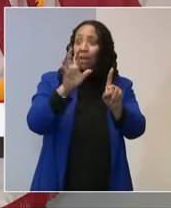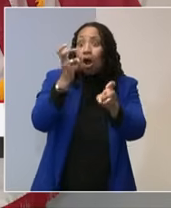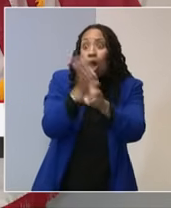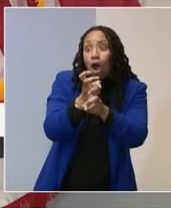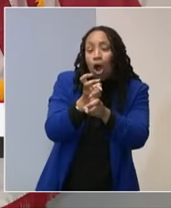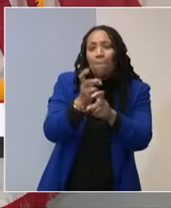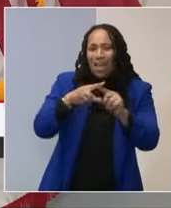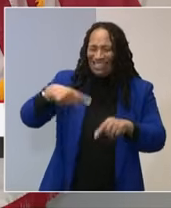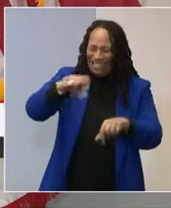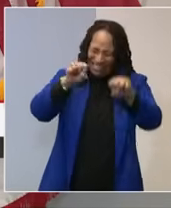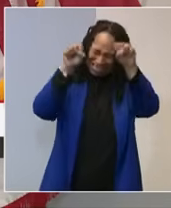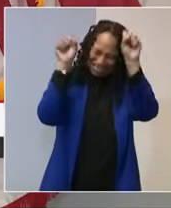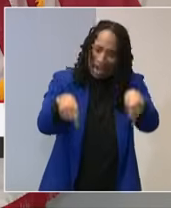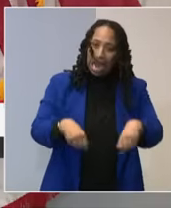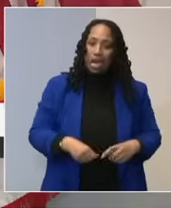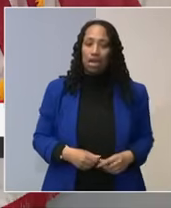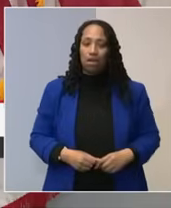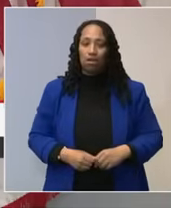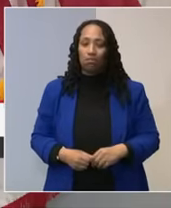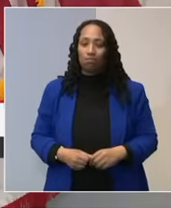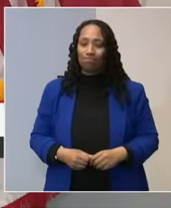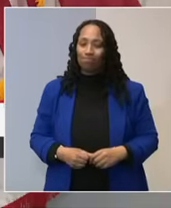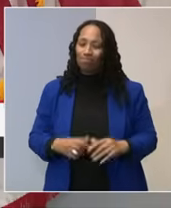we've done that wasn't true